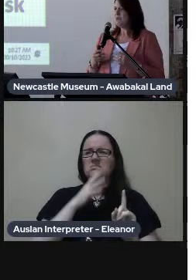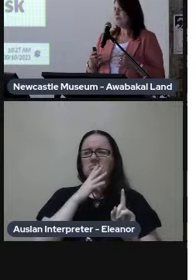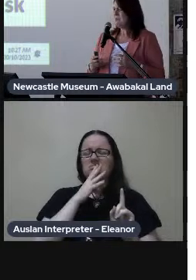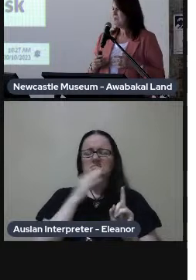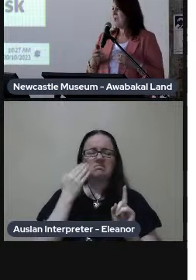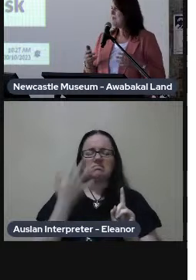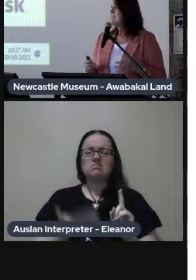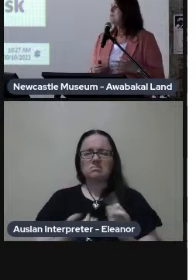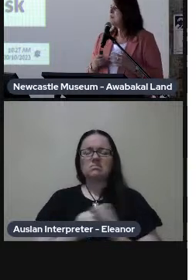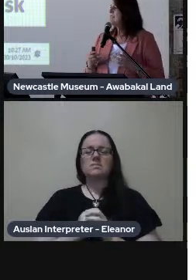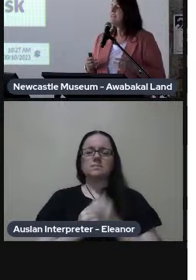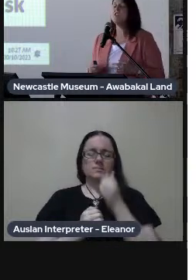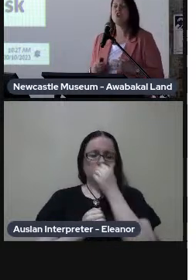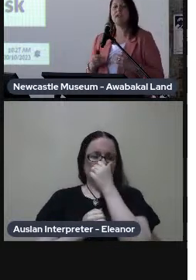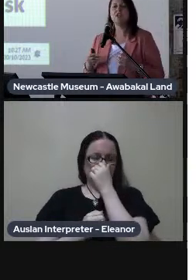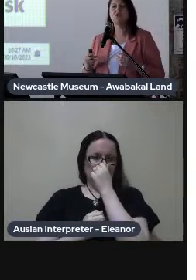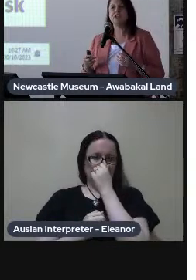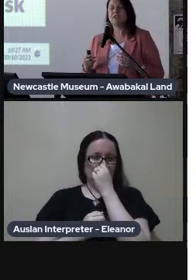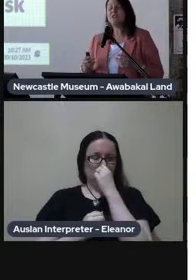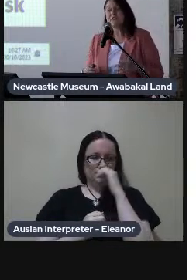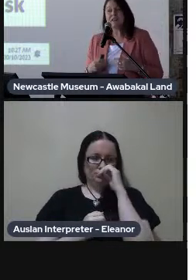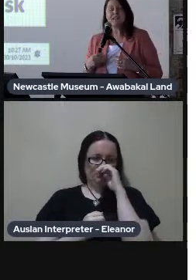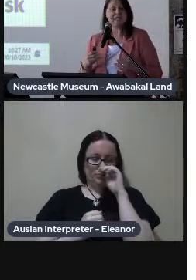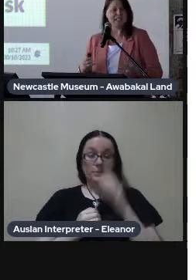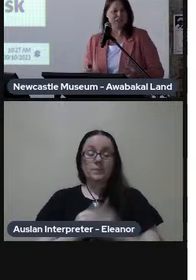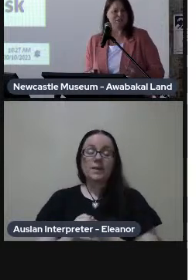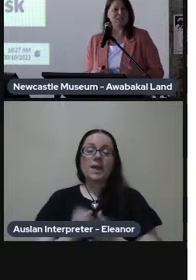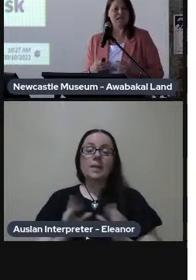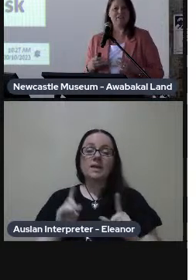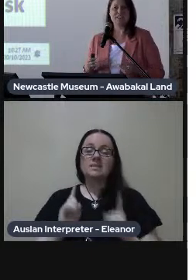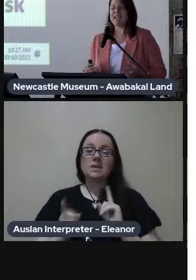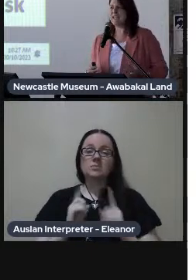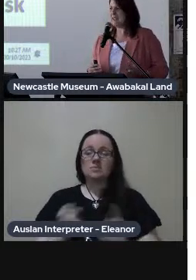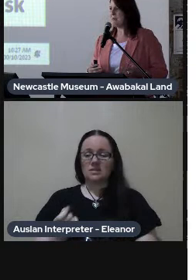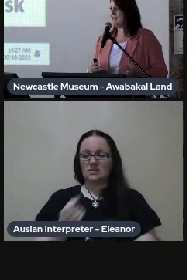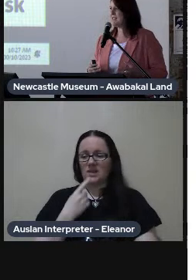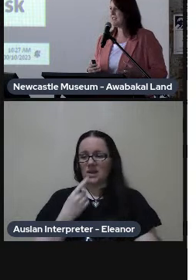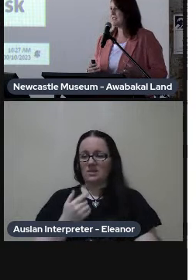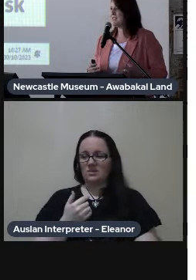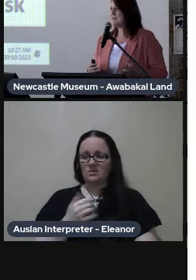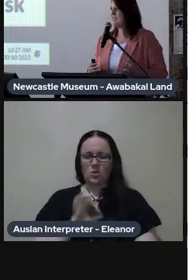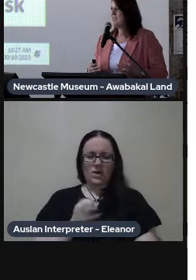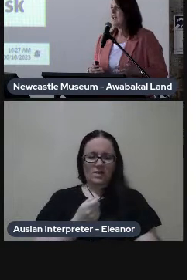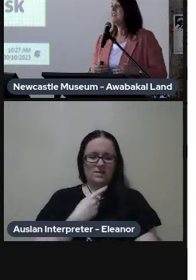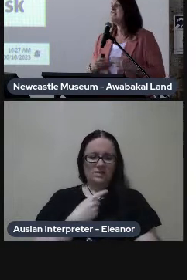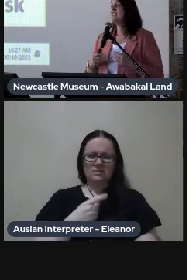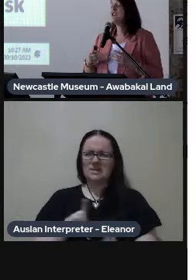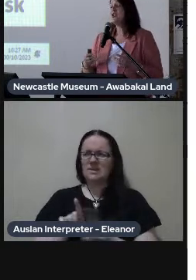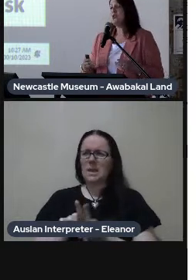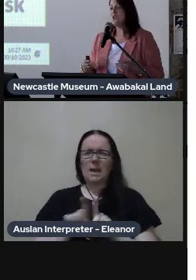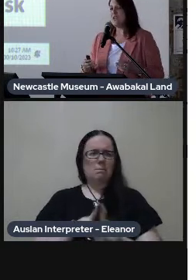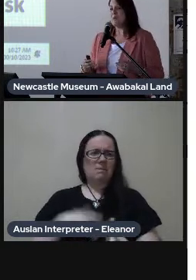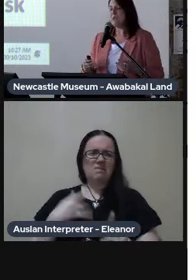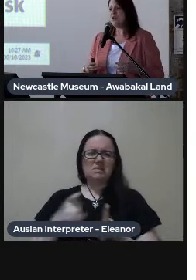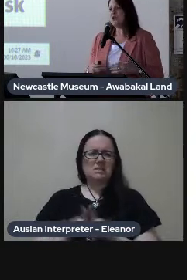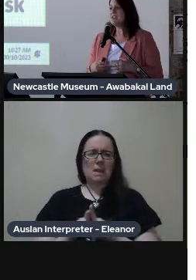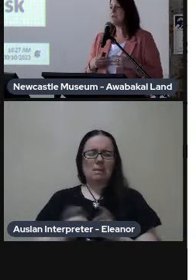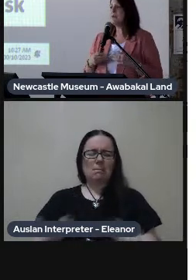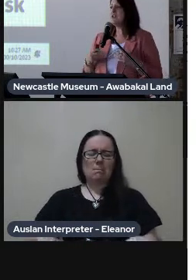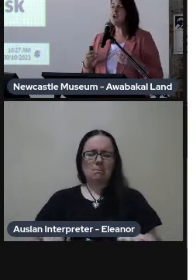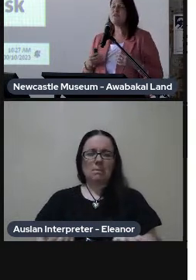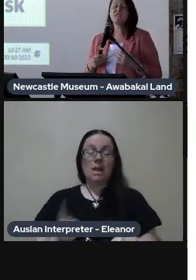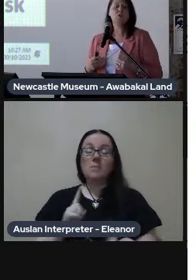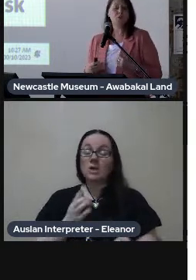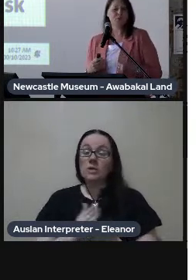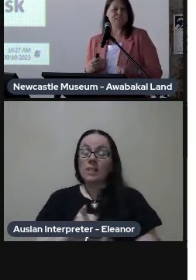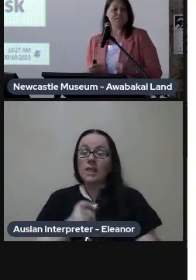with that, perhaps sometimes say they don't actually feel any different after taking their medicines. And that's actually a good thing